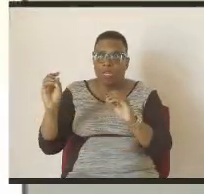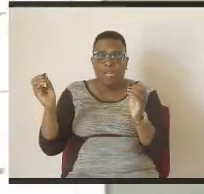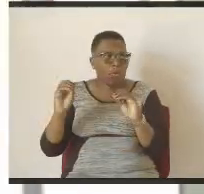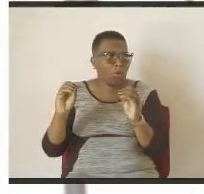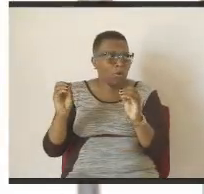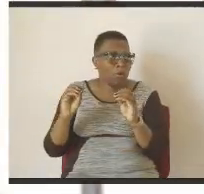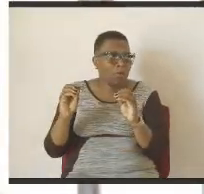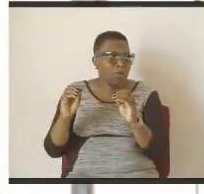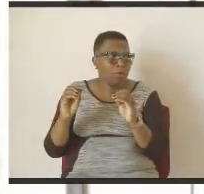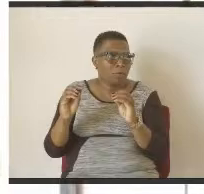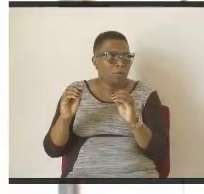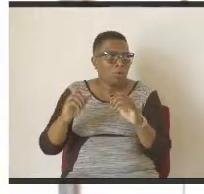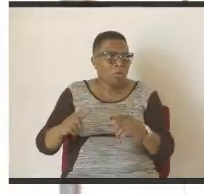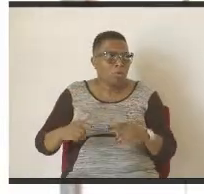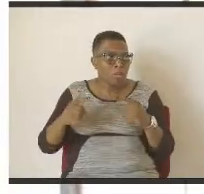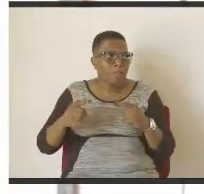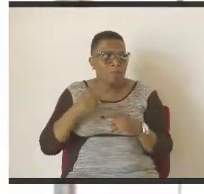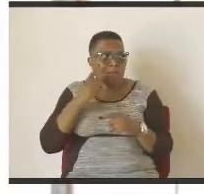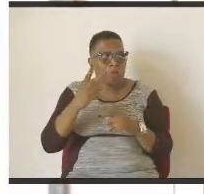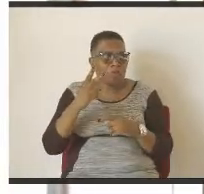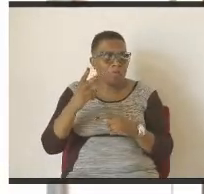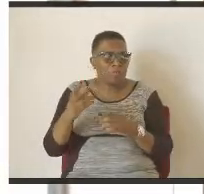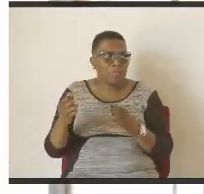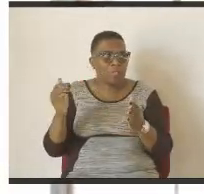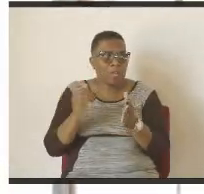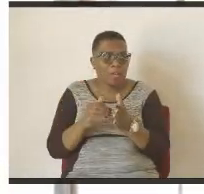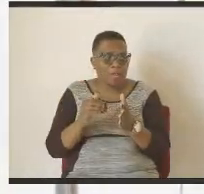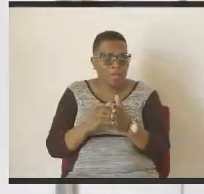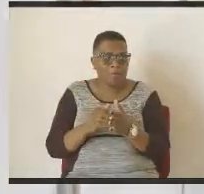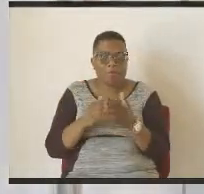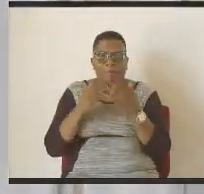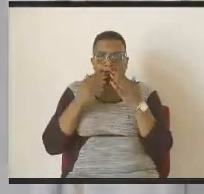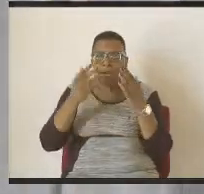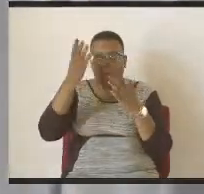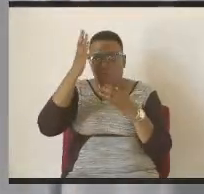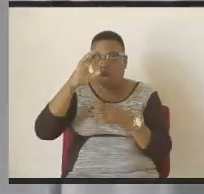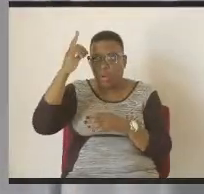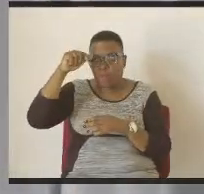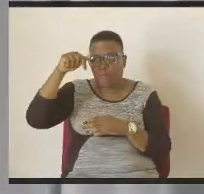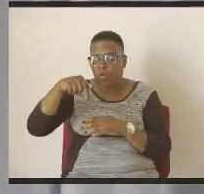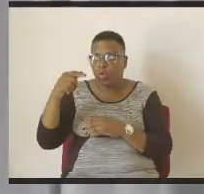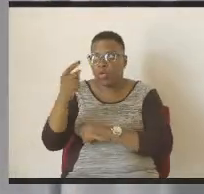to see again. Thank God for the day. Amen, amen, amen.